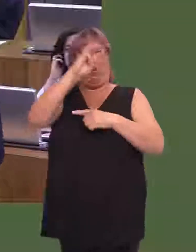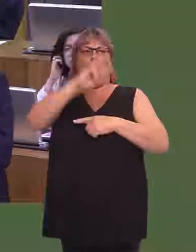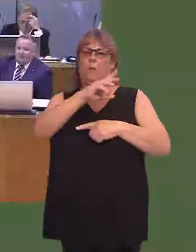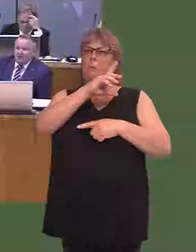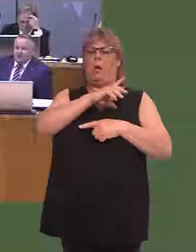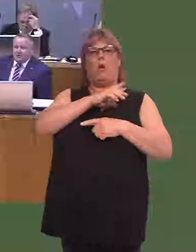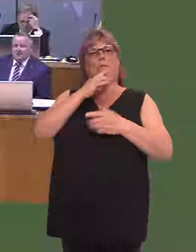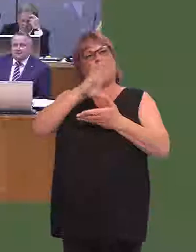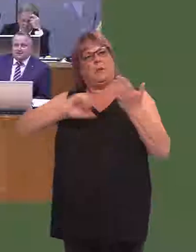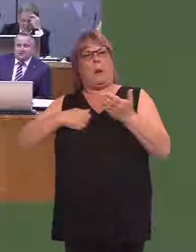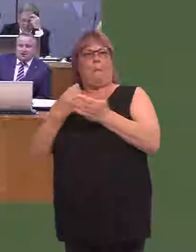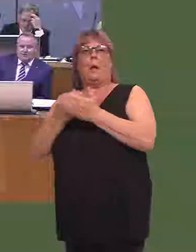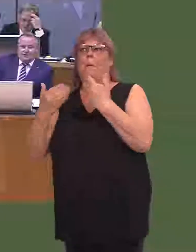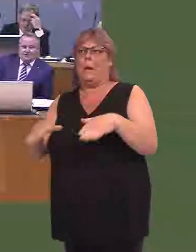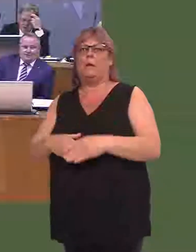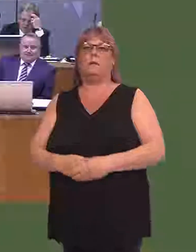8 years.